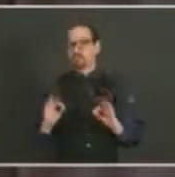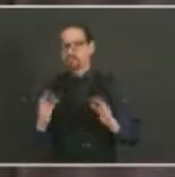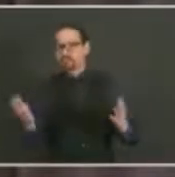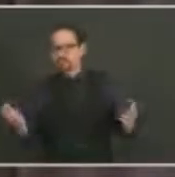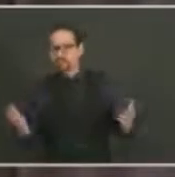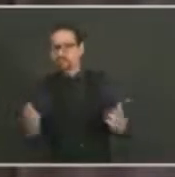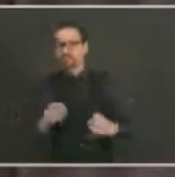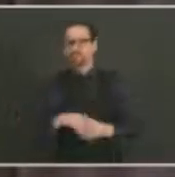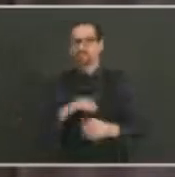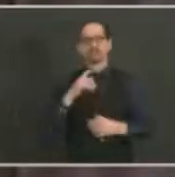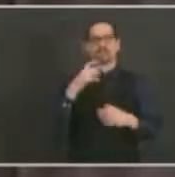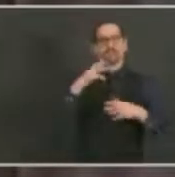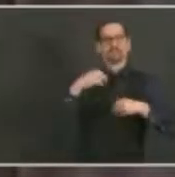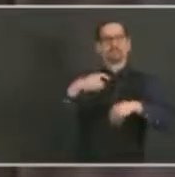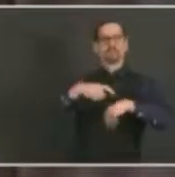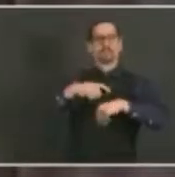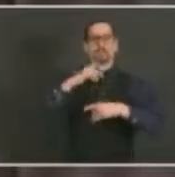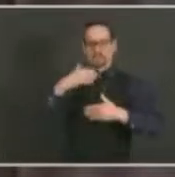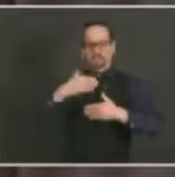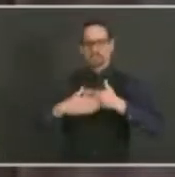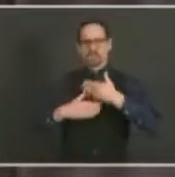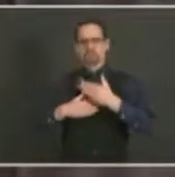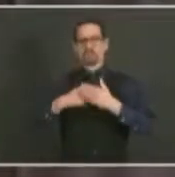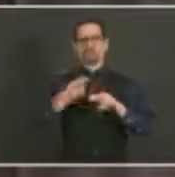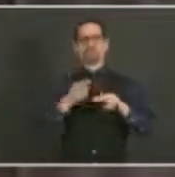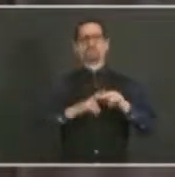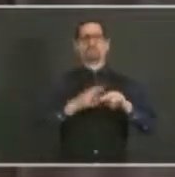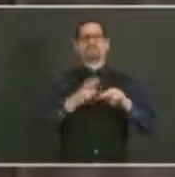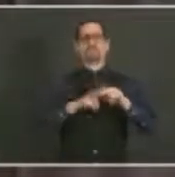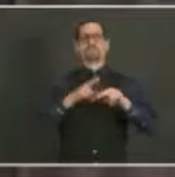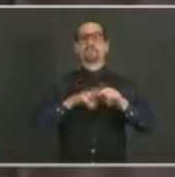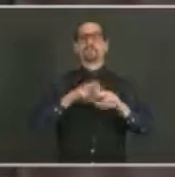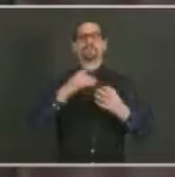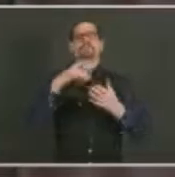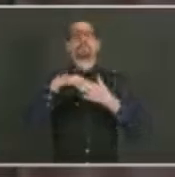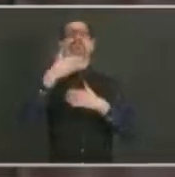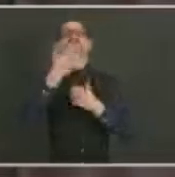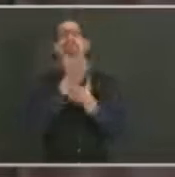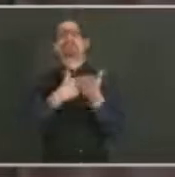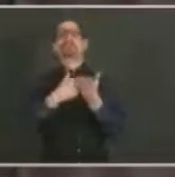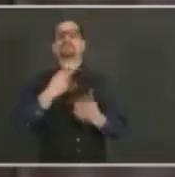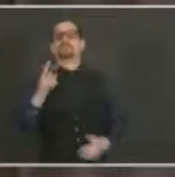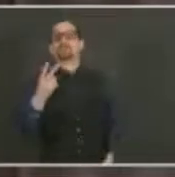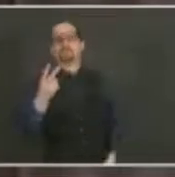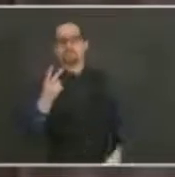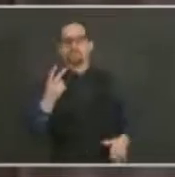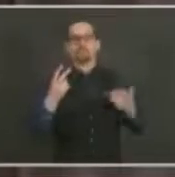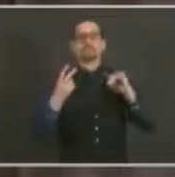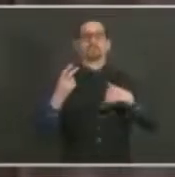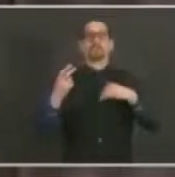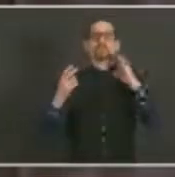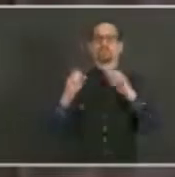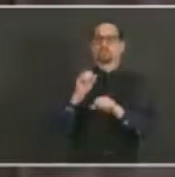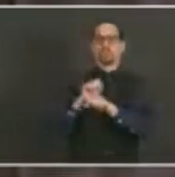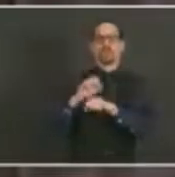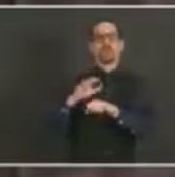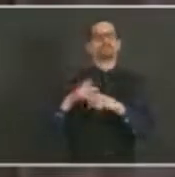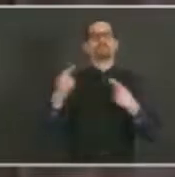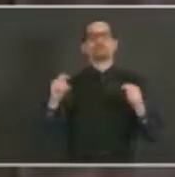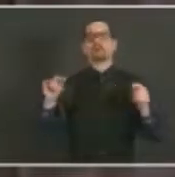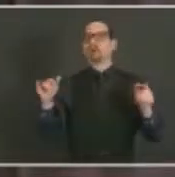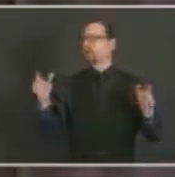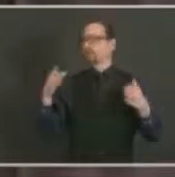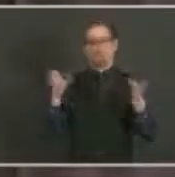further groups within phase 2, we will work towards a more focused approach across all